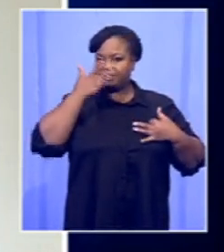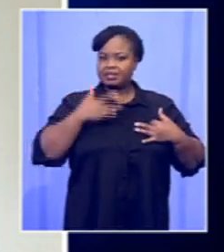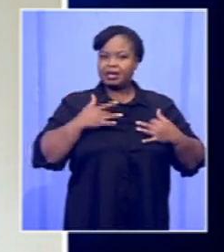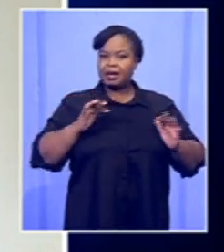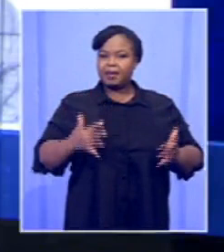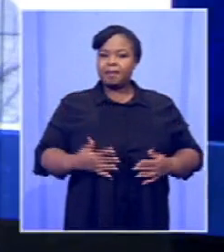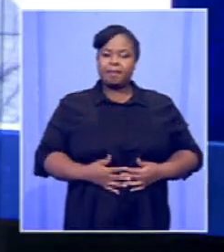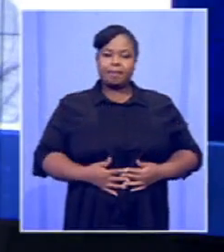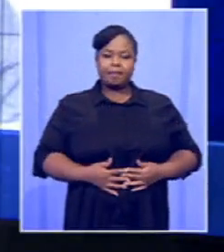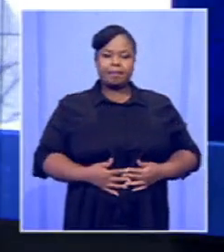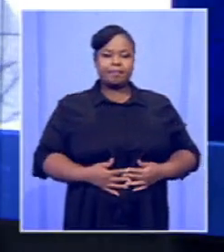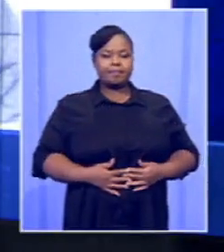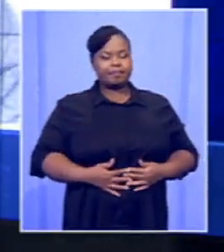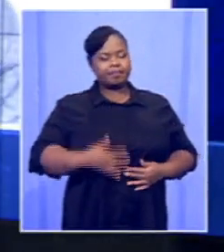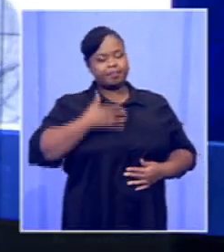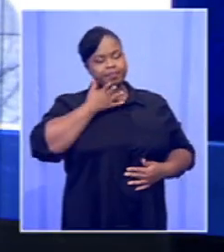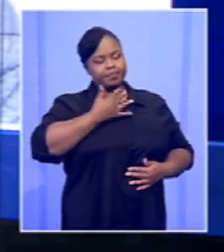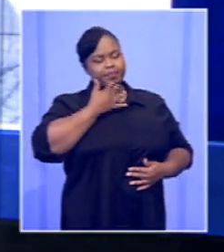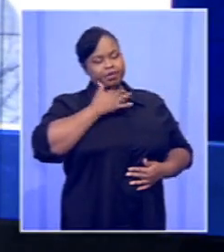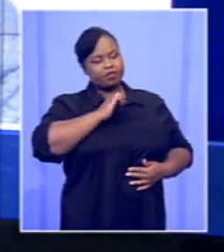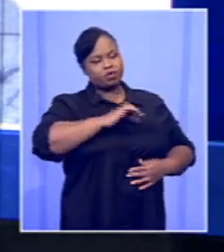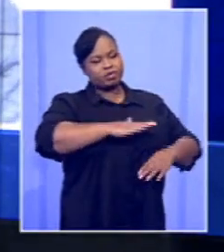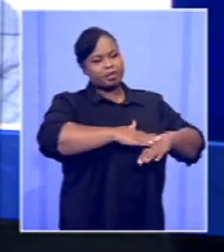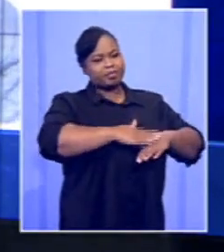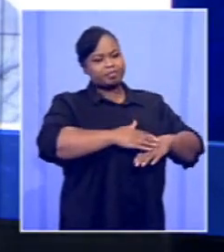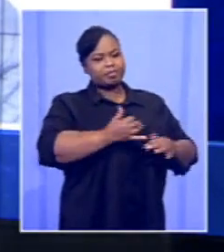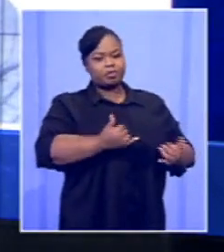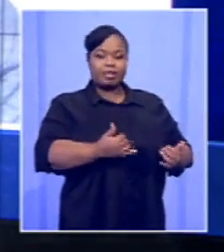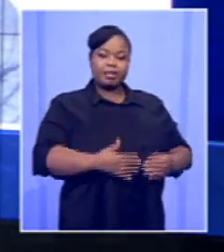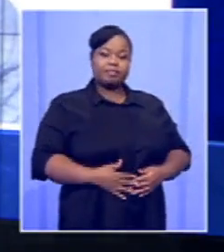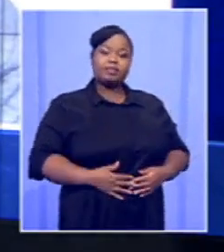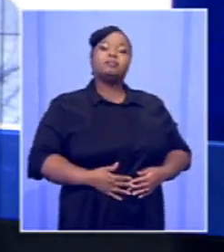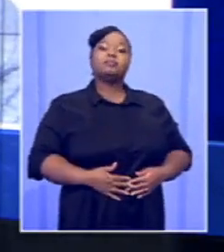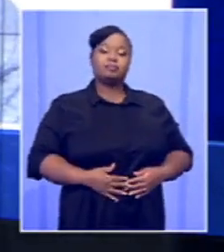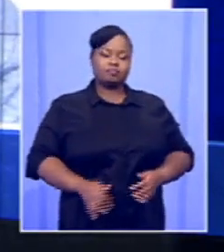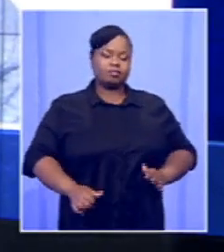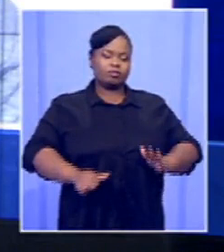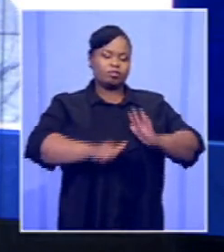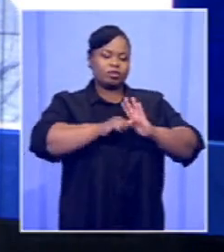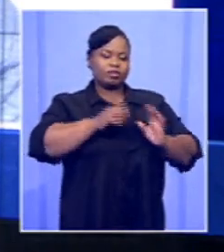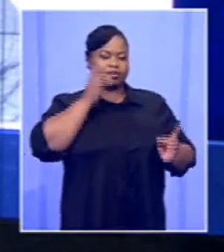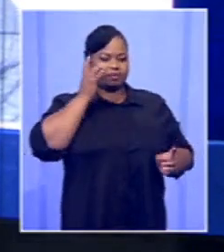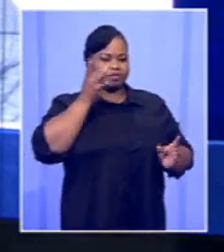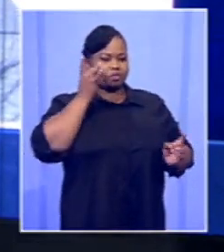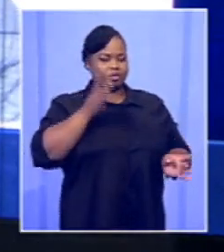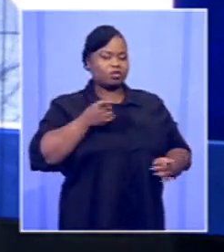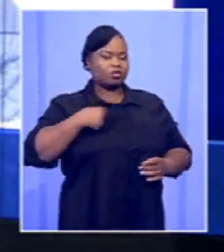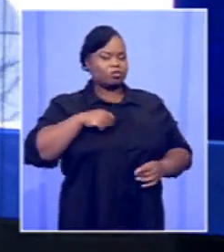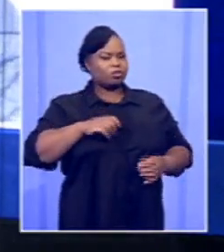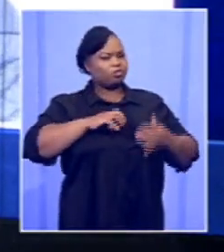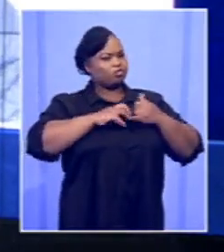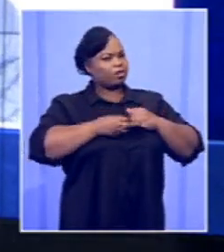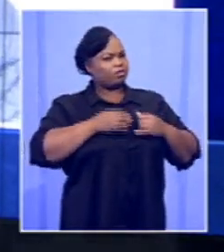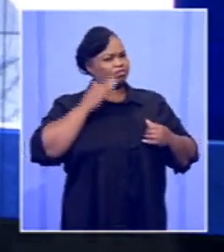Yeah. Nomshado, thank you so much for making the time to speak to us today. Very important information as we try to figure